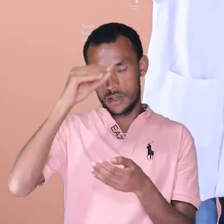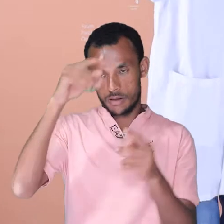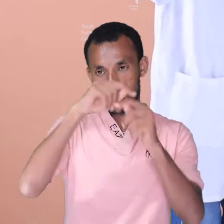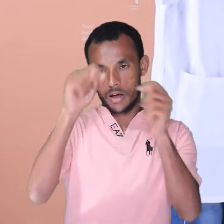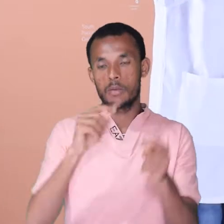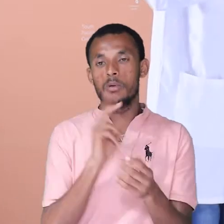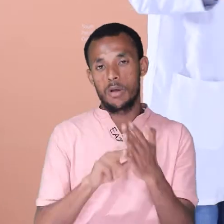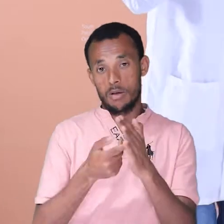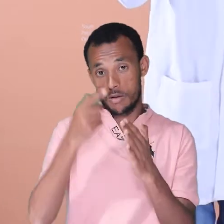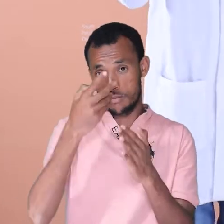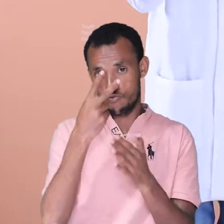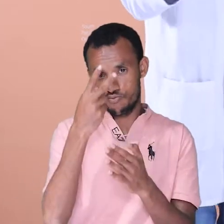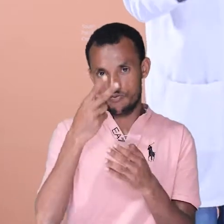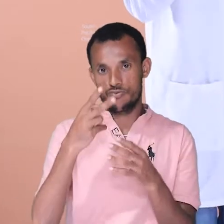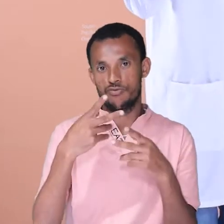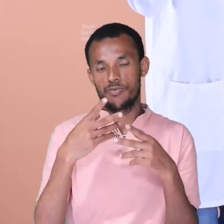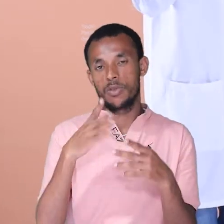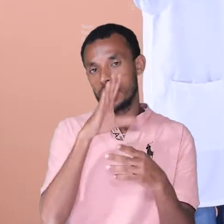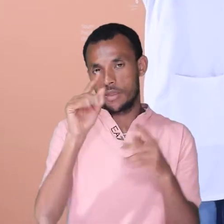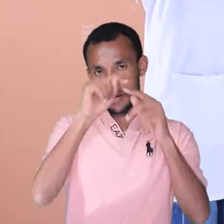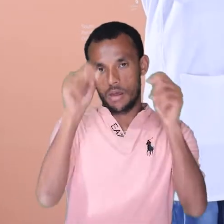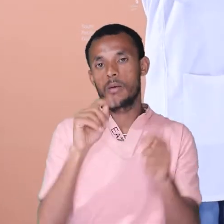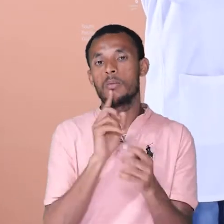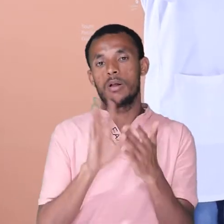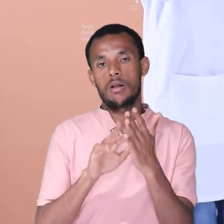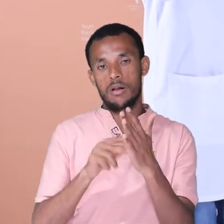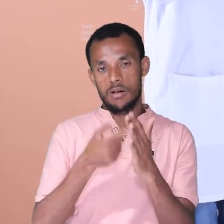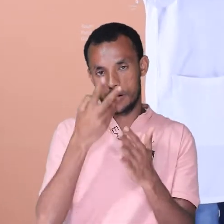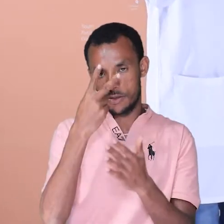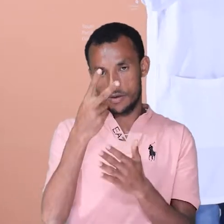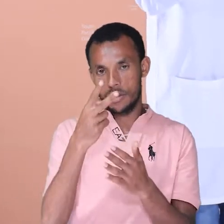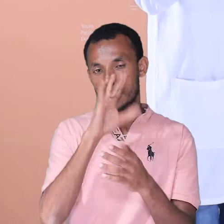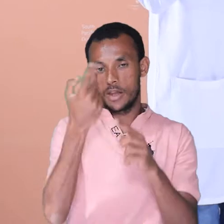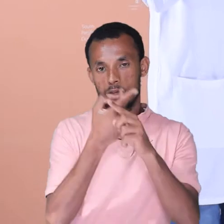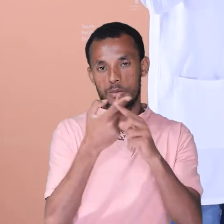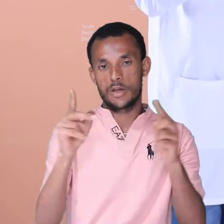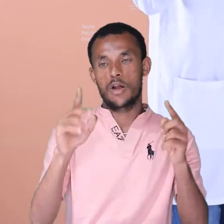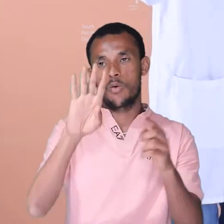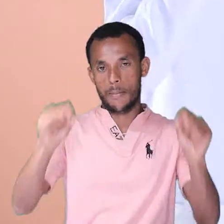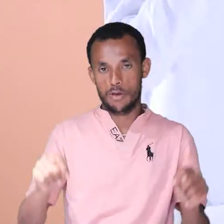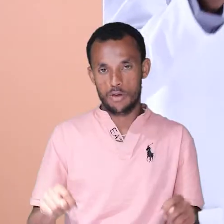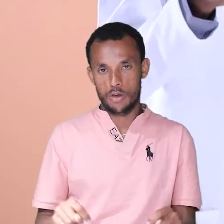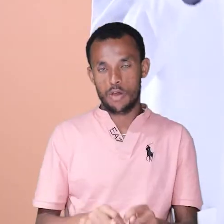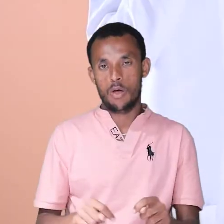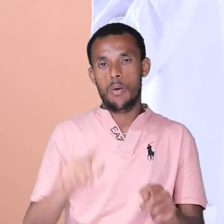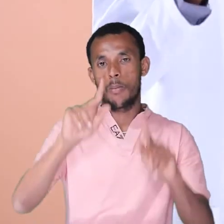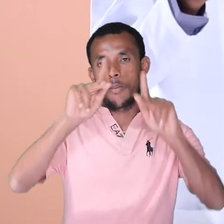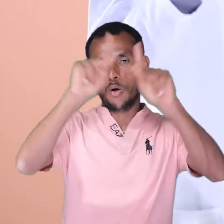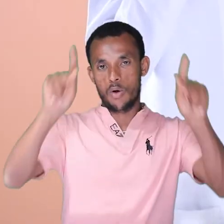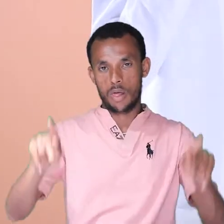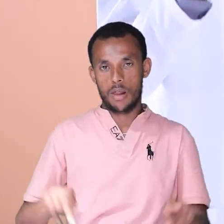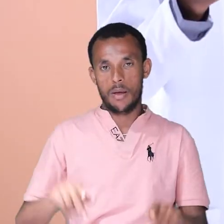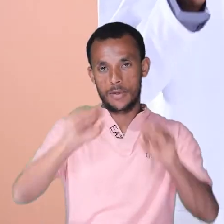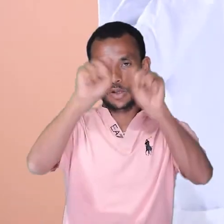triangle and theorems related on triangle, and also special quadrilaterals, trapezium, parallelogram,